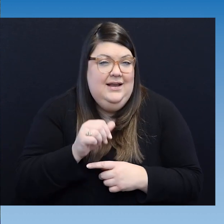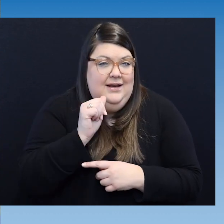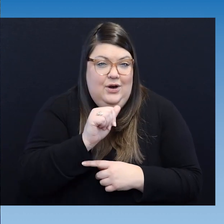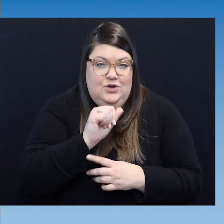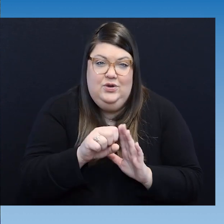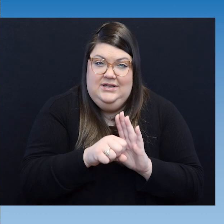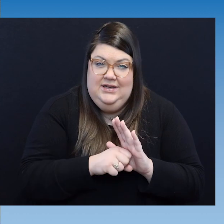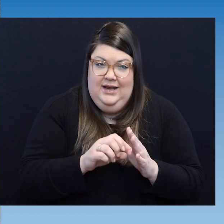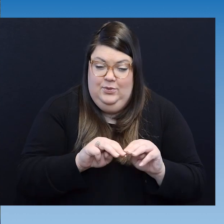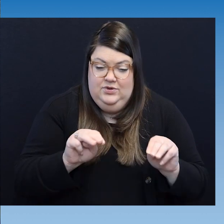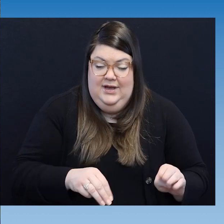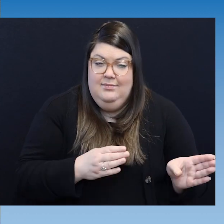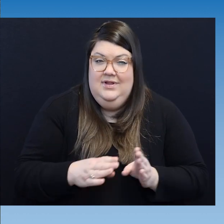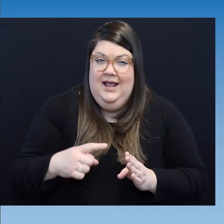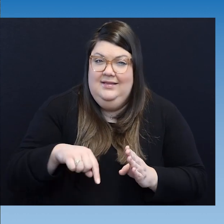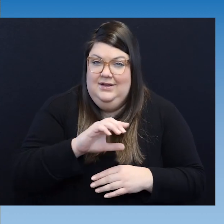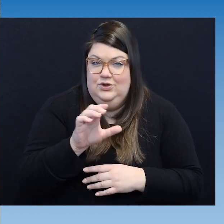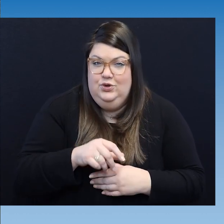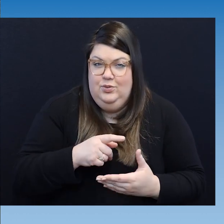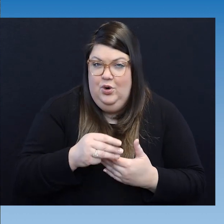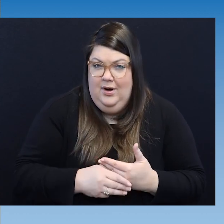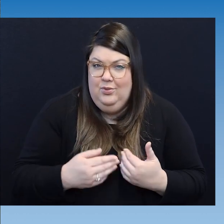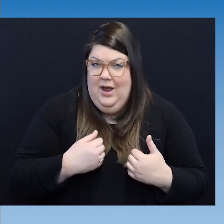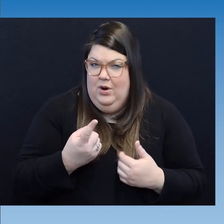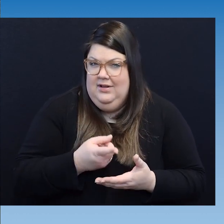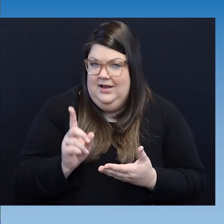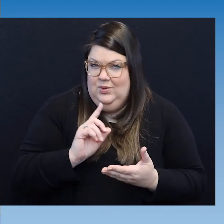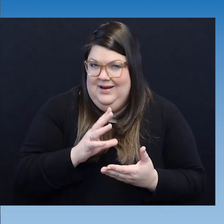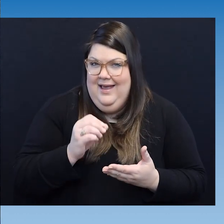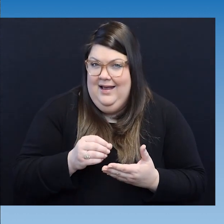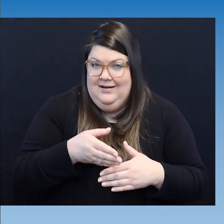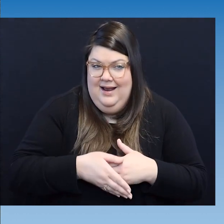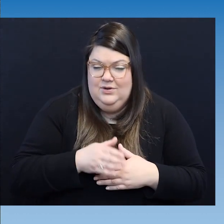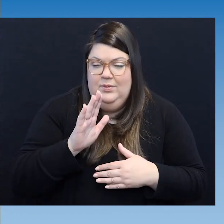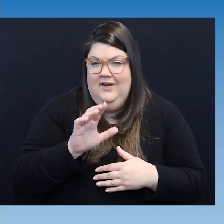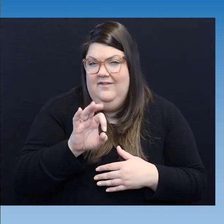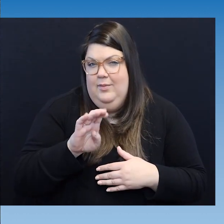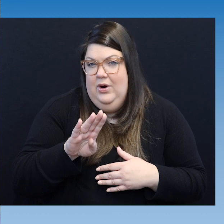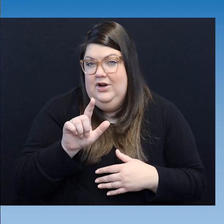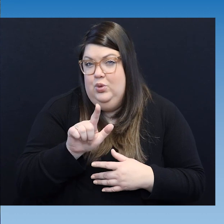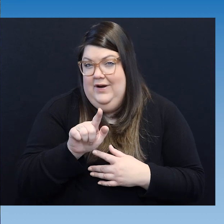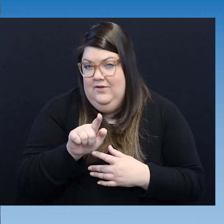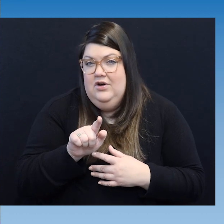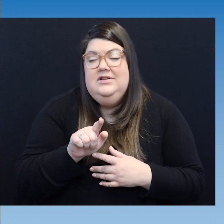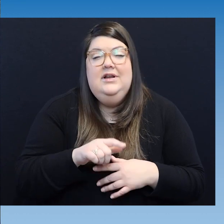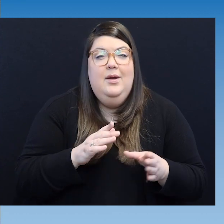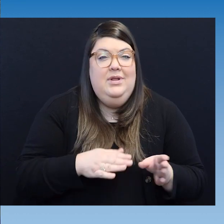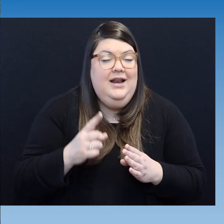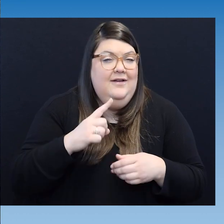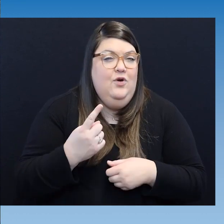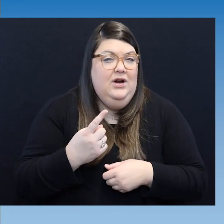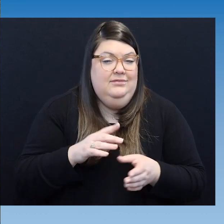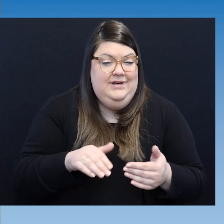State Museum plan these related Zoom programs. We had one last week, and the next one is on February 21st. It's about planning for death, such